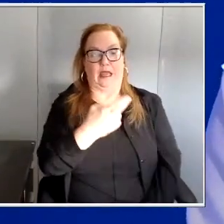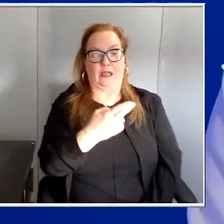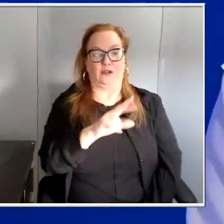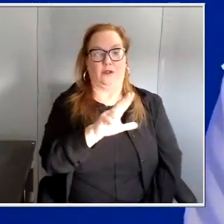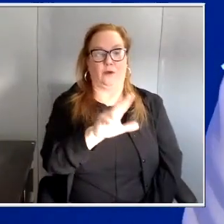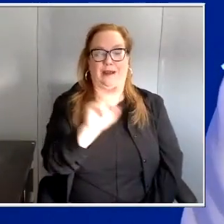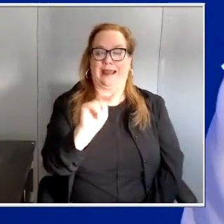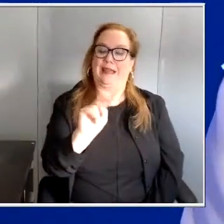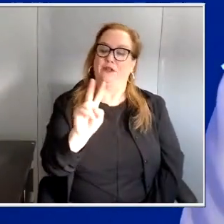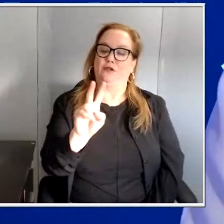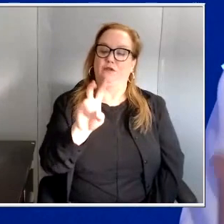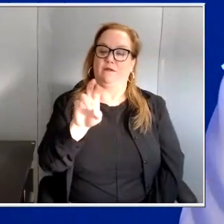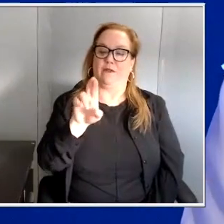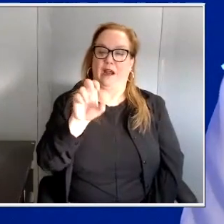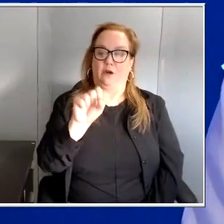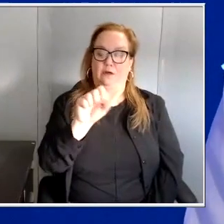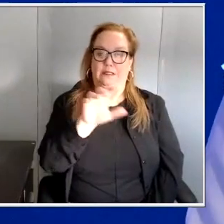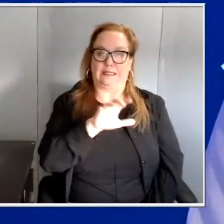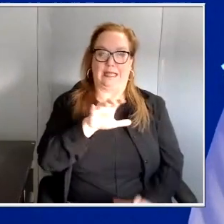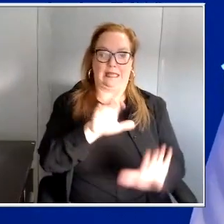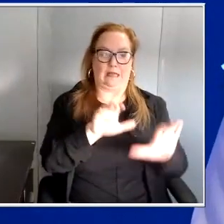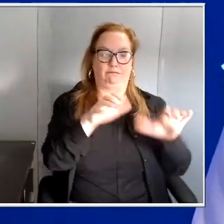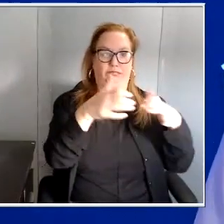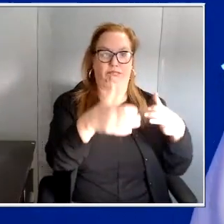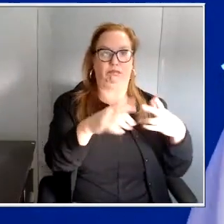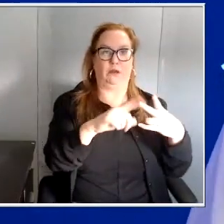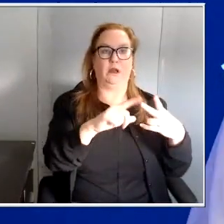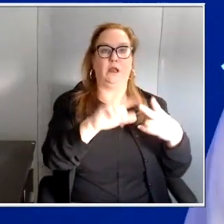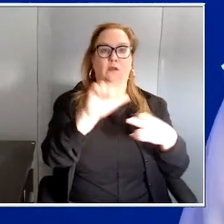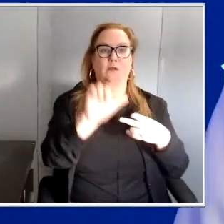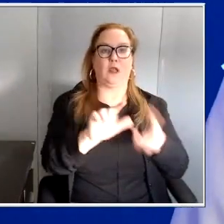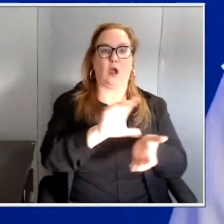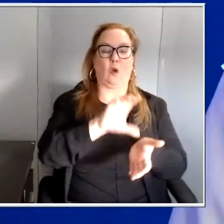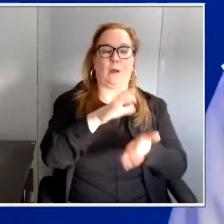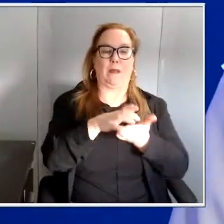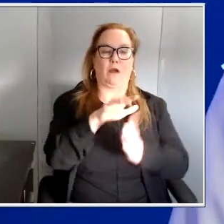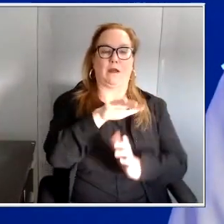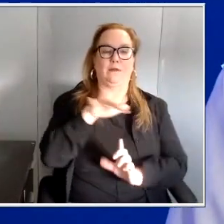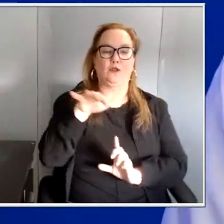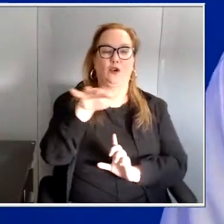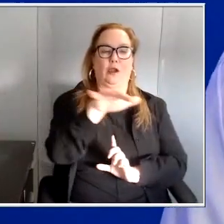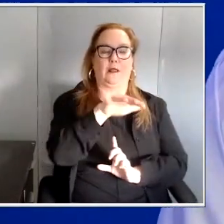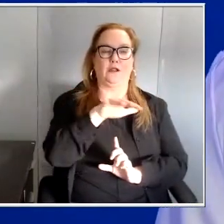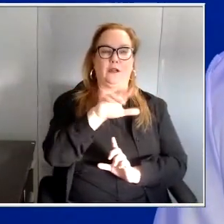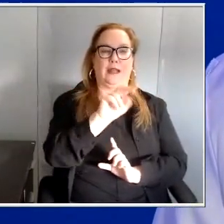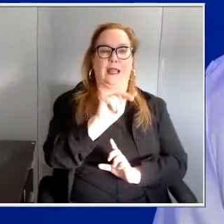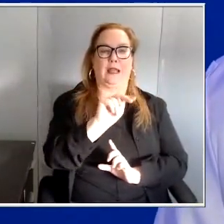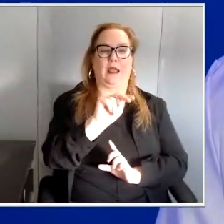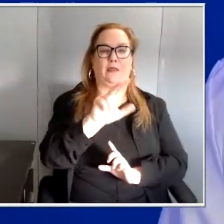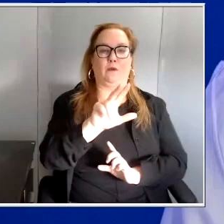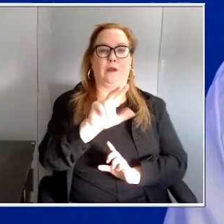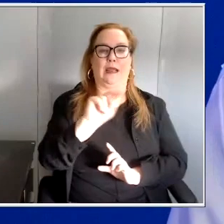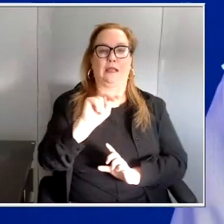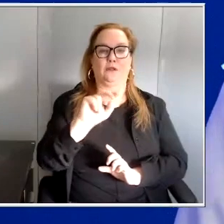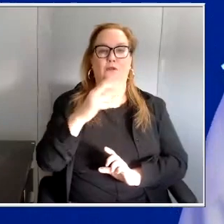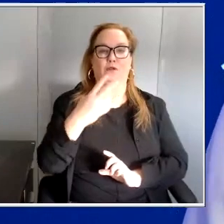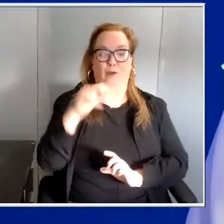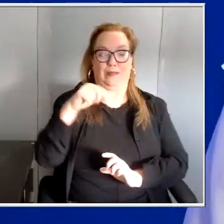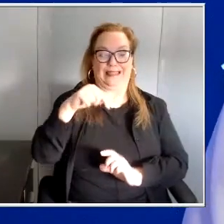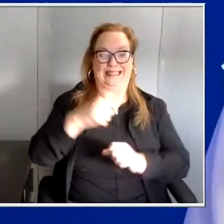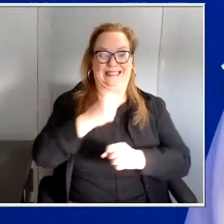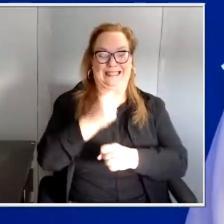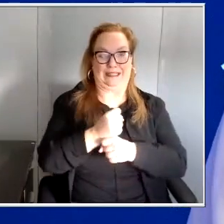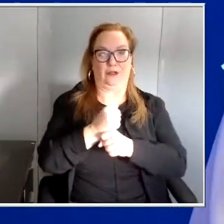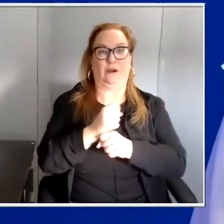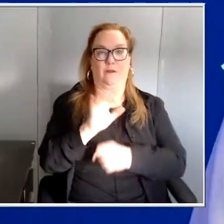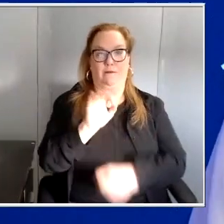H3N2 viruses within that clade. We know that there was a low amount of circulation of that H3N2 this viral season so far for influenza,